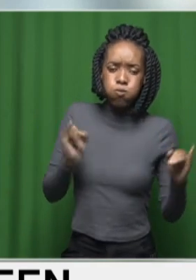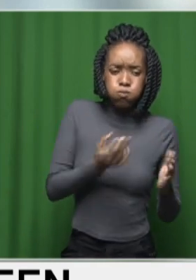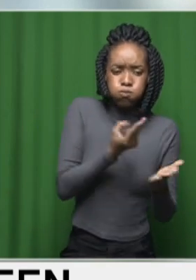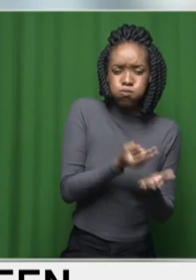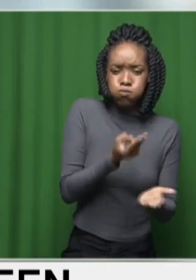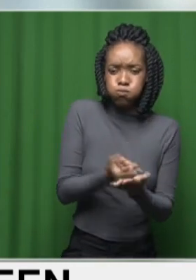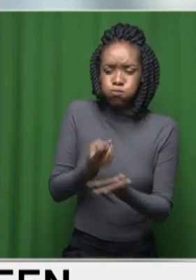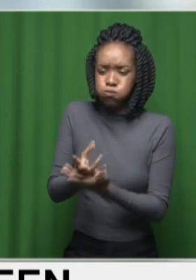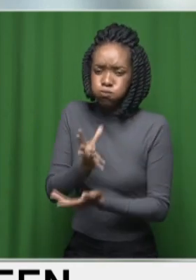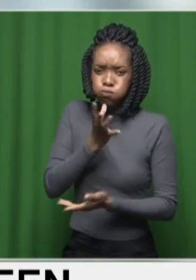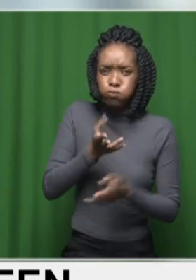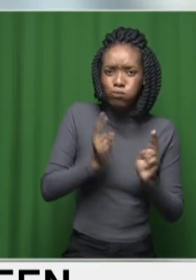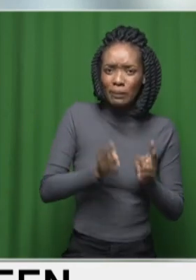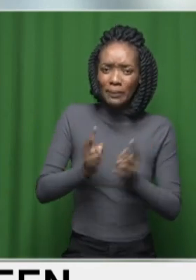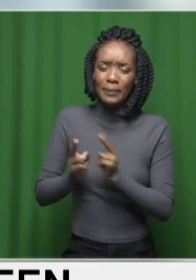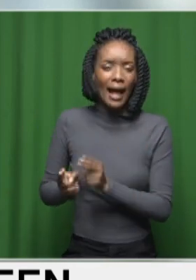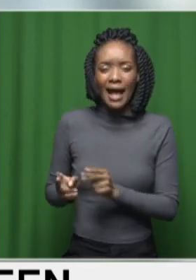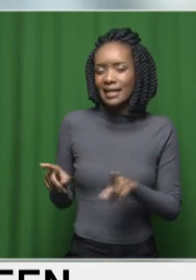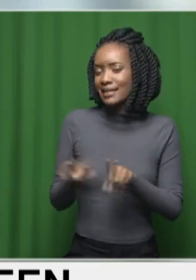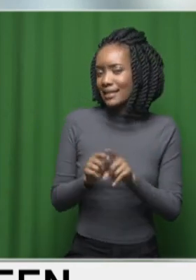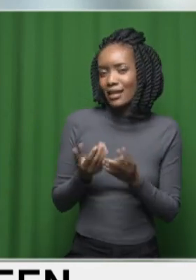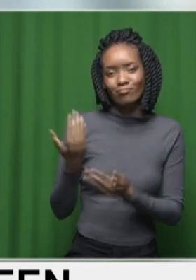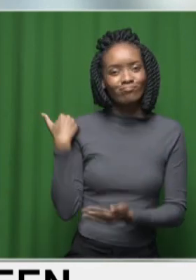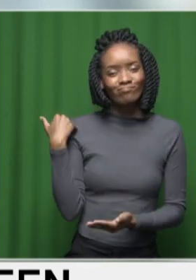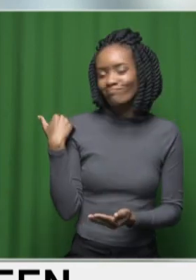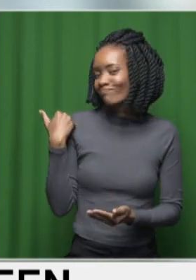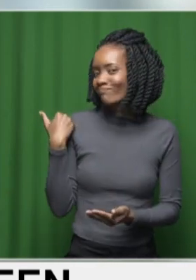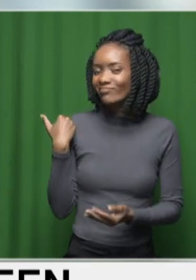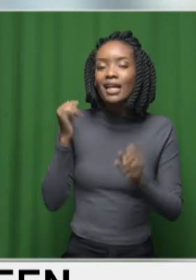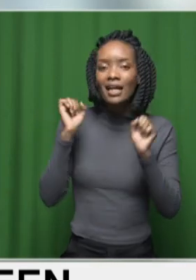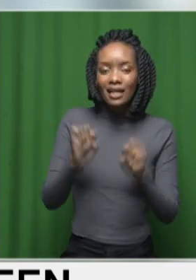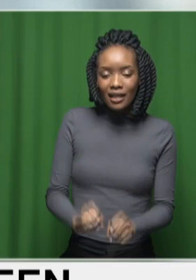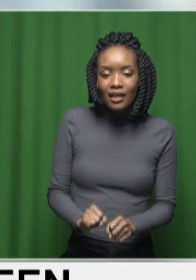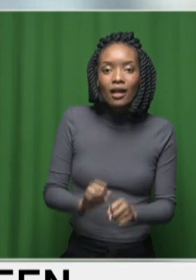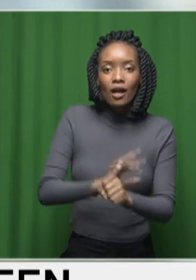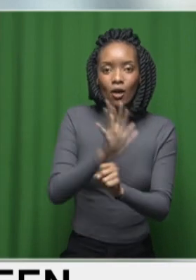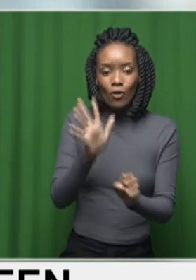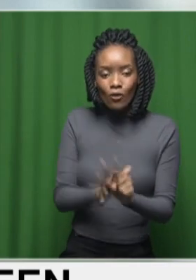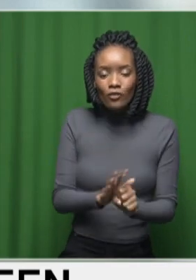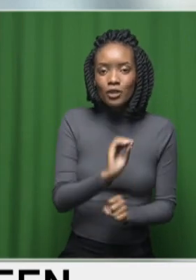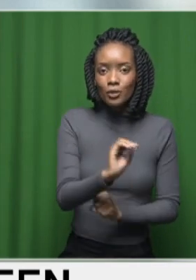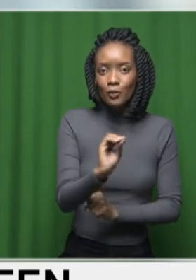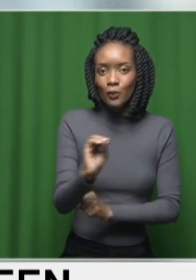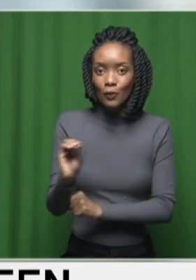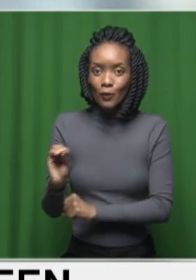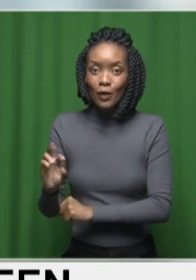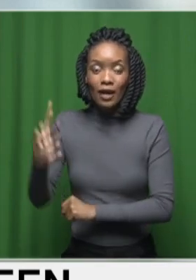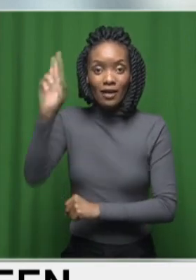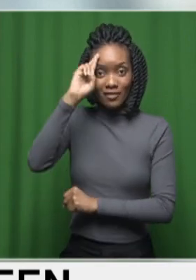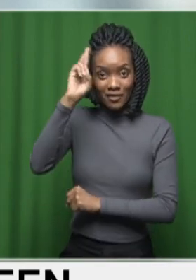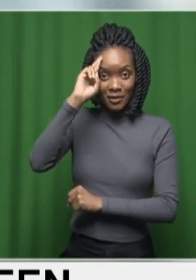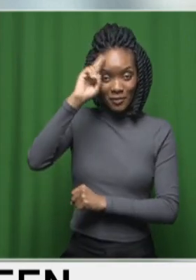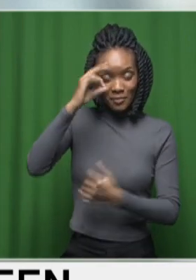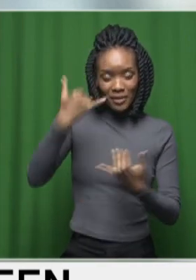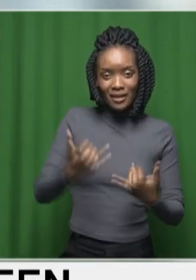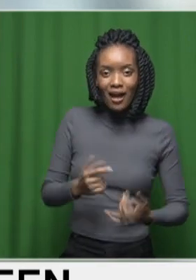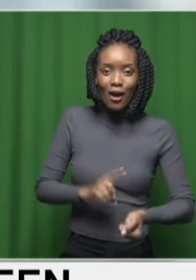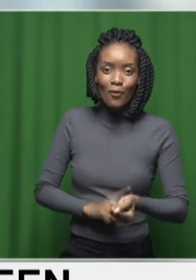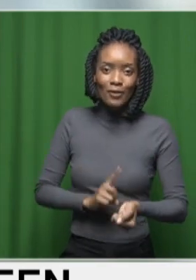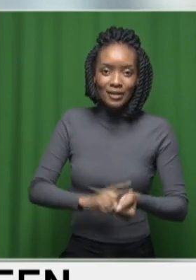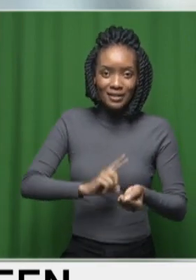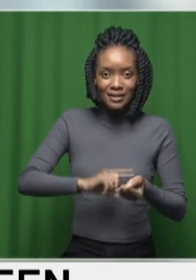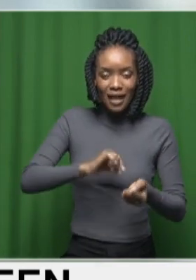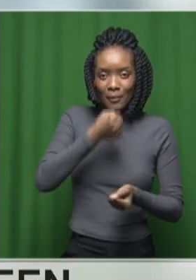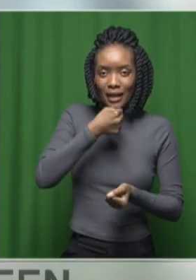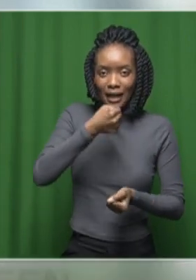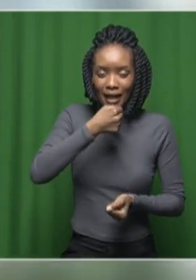and deaths that we were seeing previously. So there is COVID still circulating. Please remember it's also the influenza season. So I think